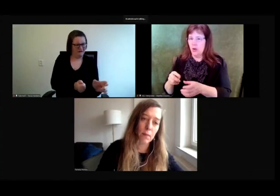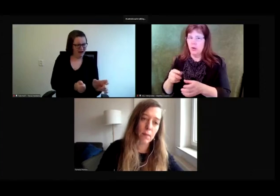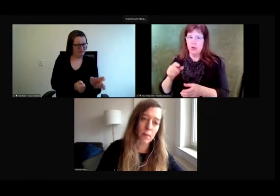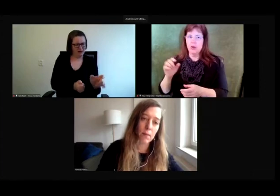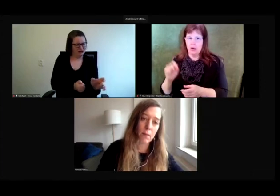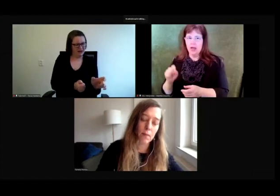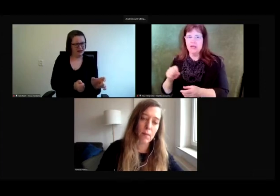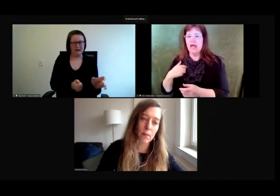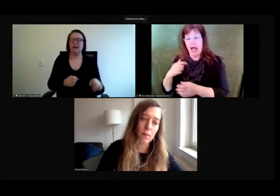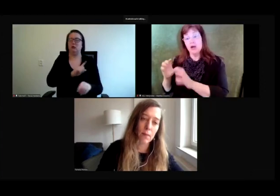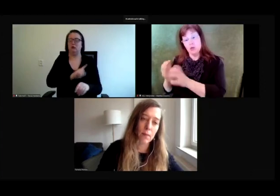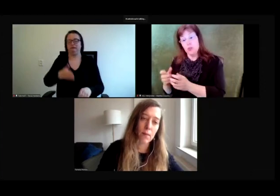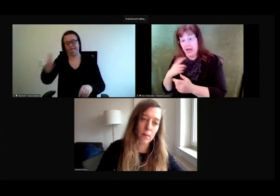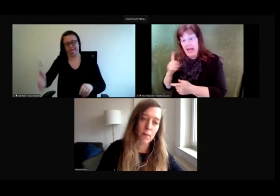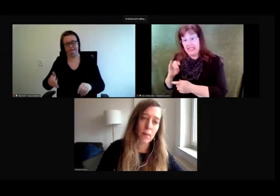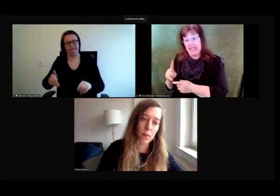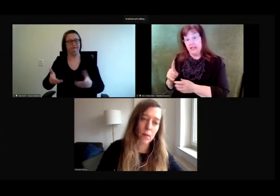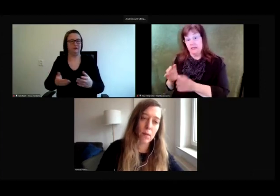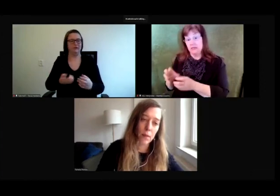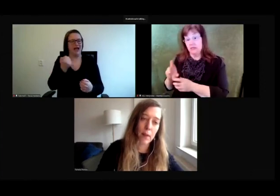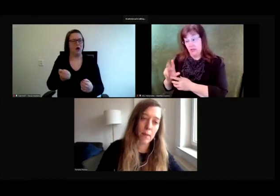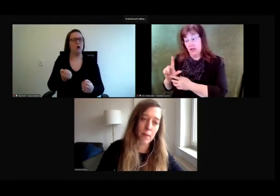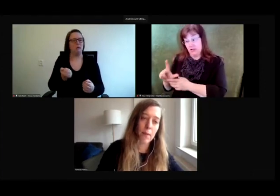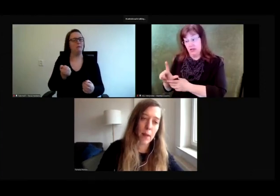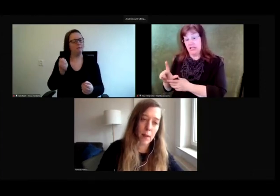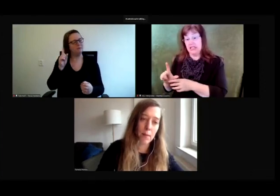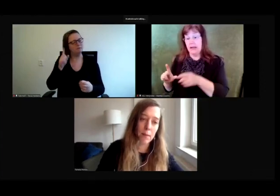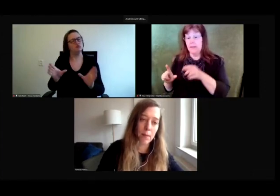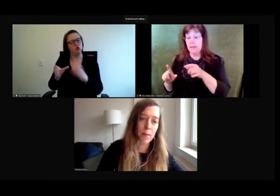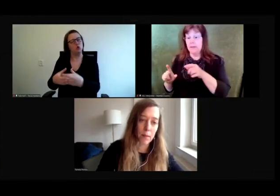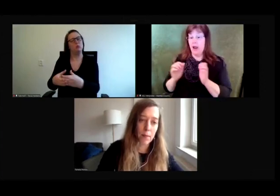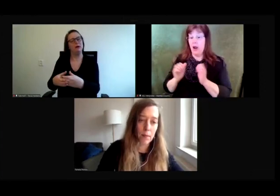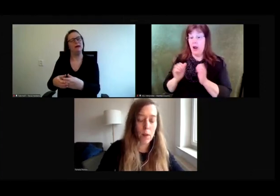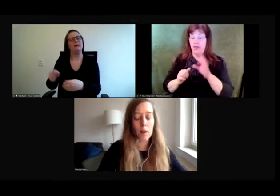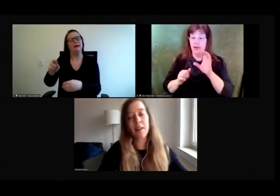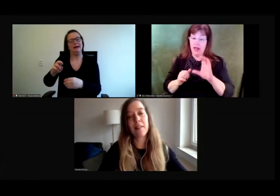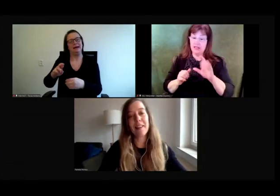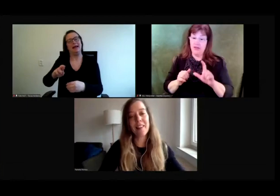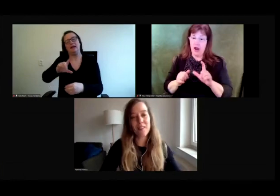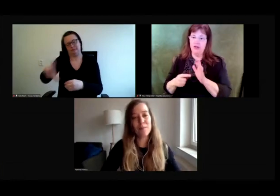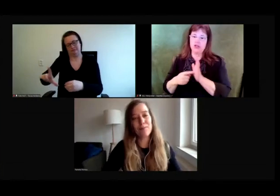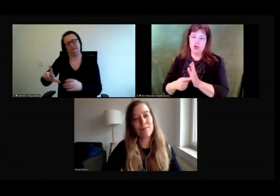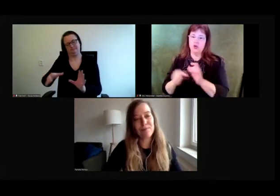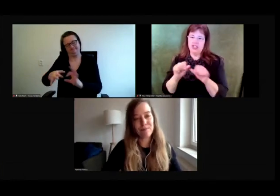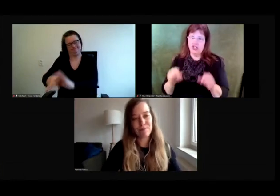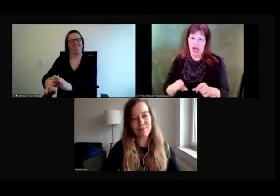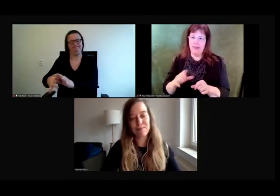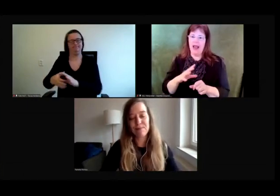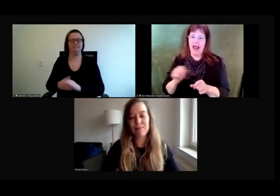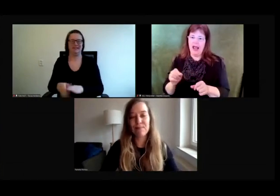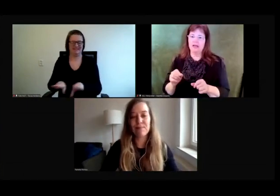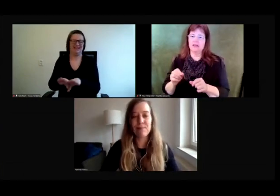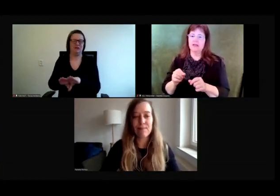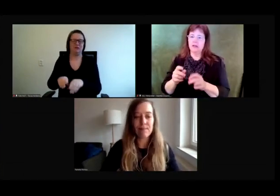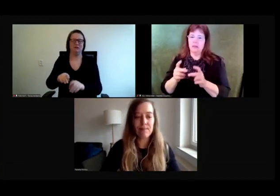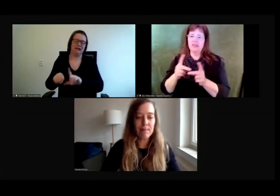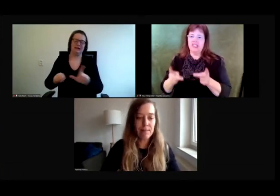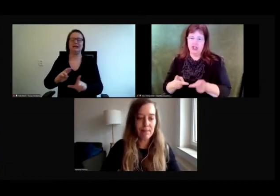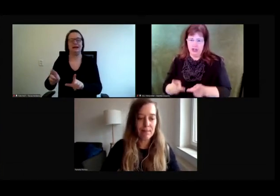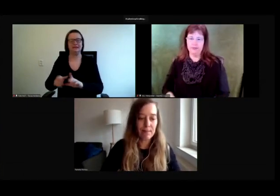I would more group them, and I did with the relational lexemes, with the left-right. Yeah. Thank you. Okay, thank